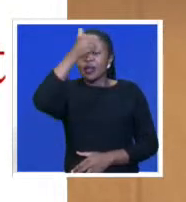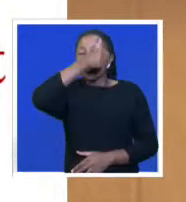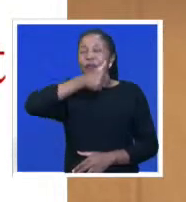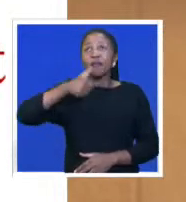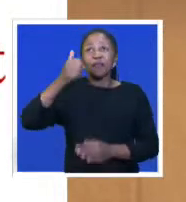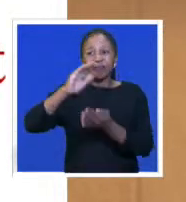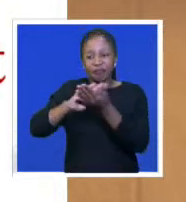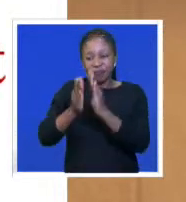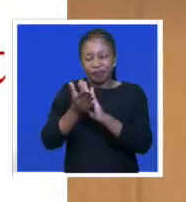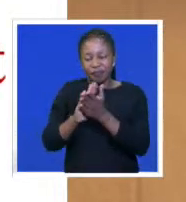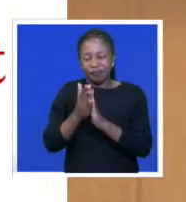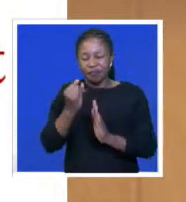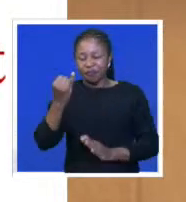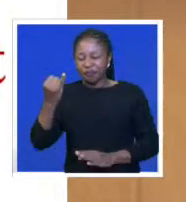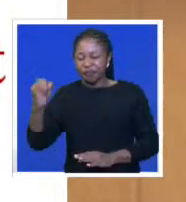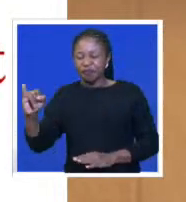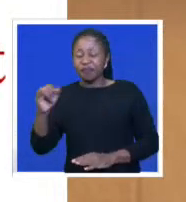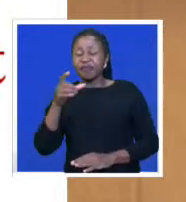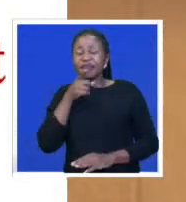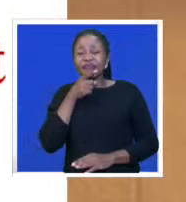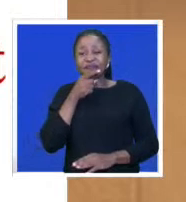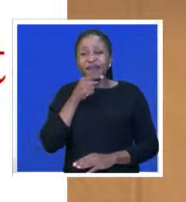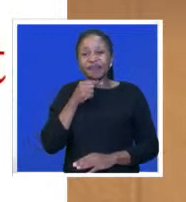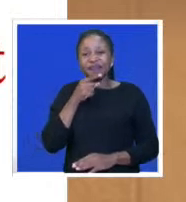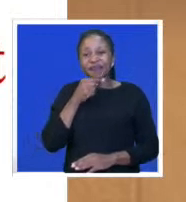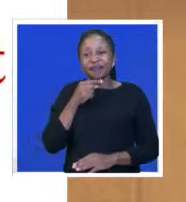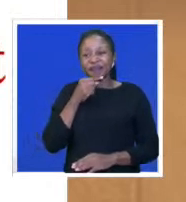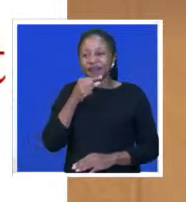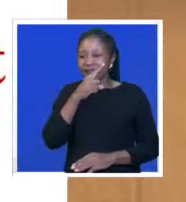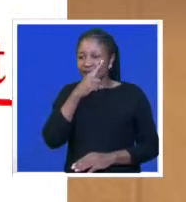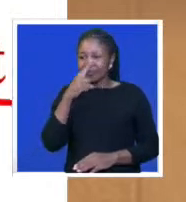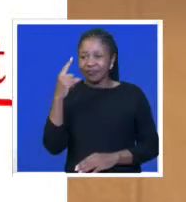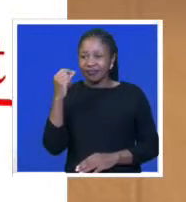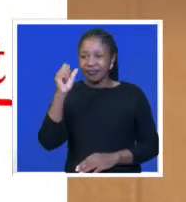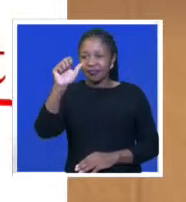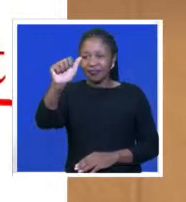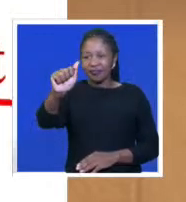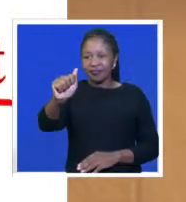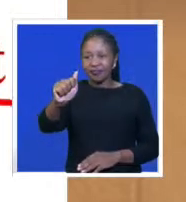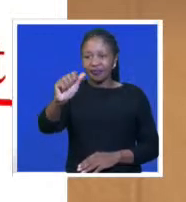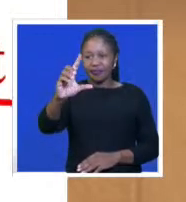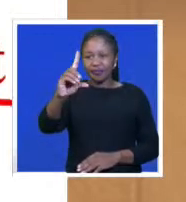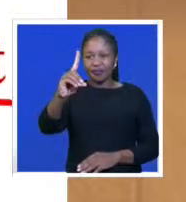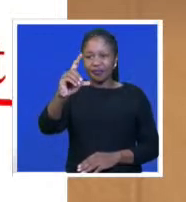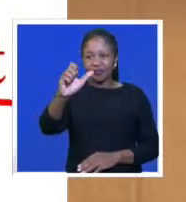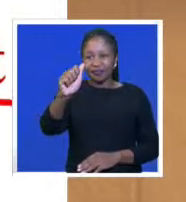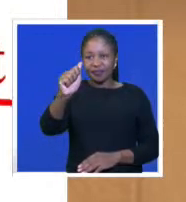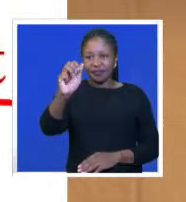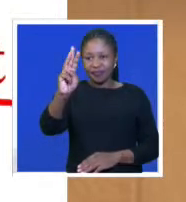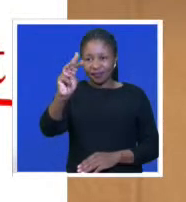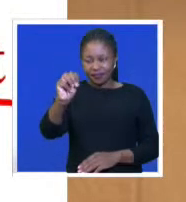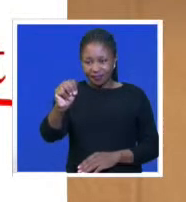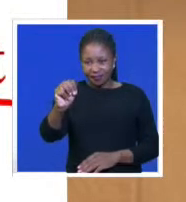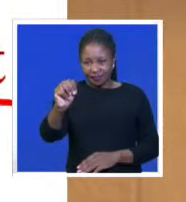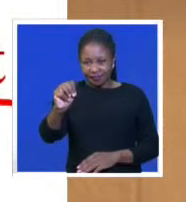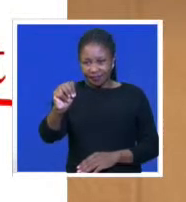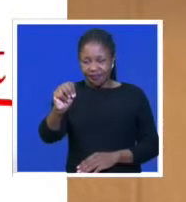Adam. And thereafter, He created the first woman named